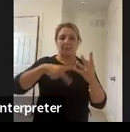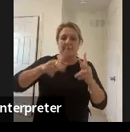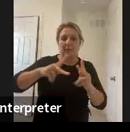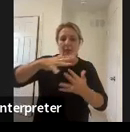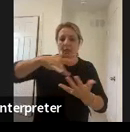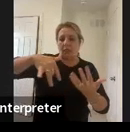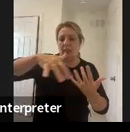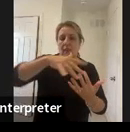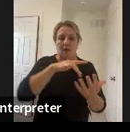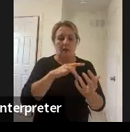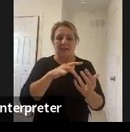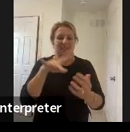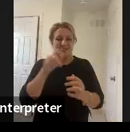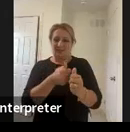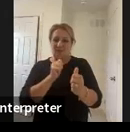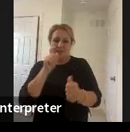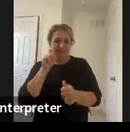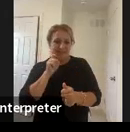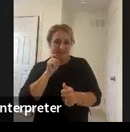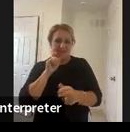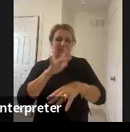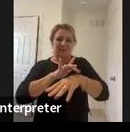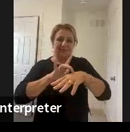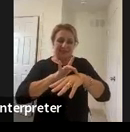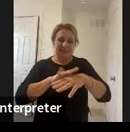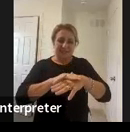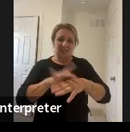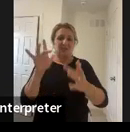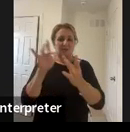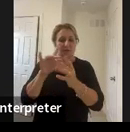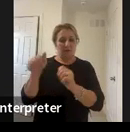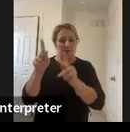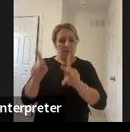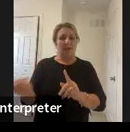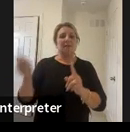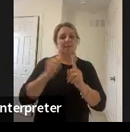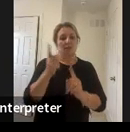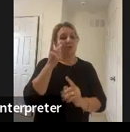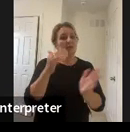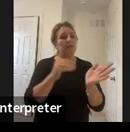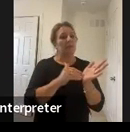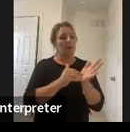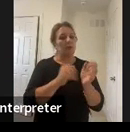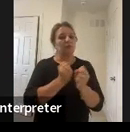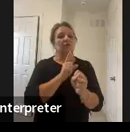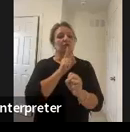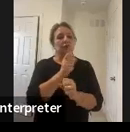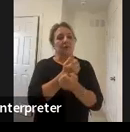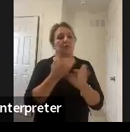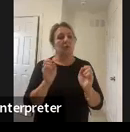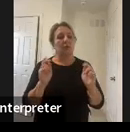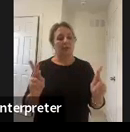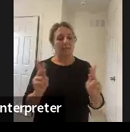sex, or intimate skin contact with anyone until you've been seen by a healthcare provider to make sure things that are okay.